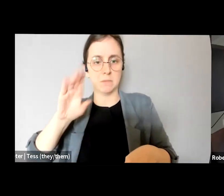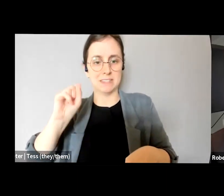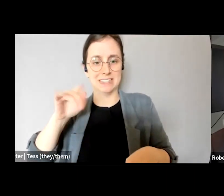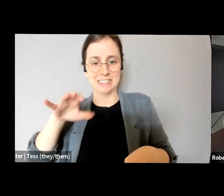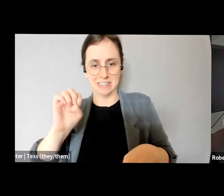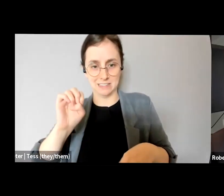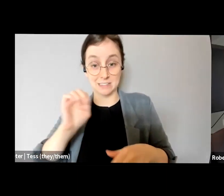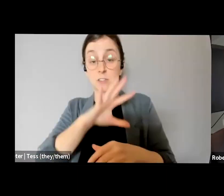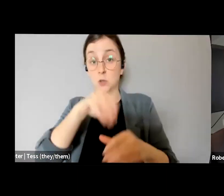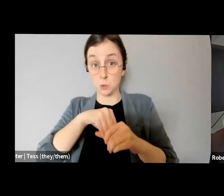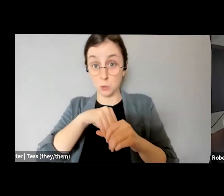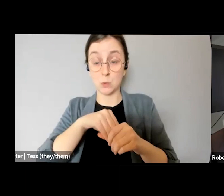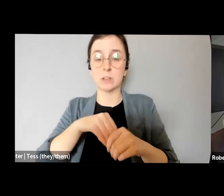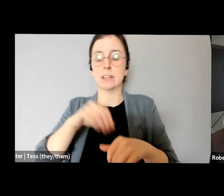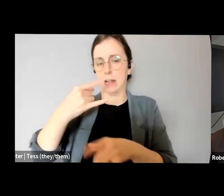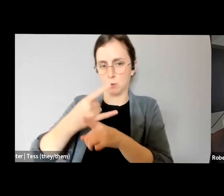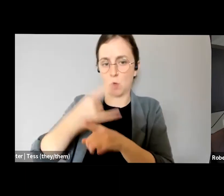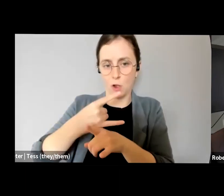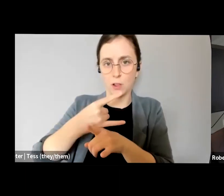includes alcohol.